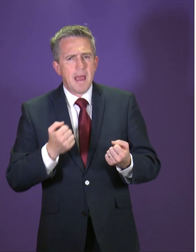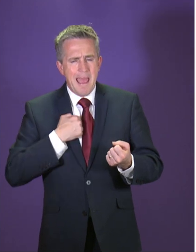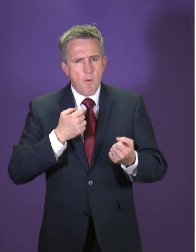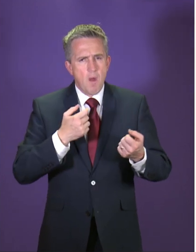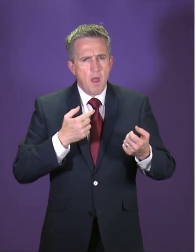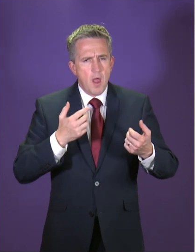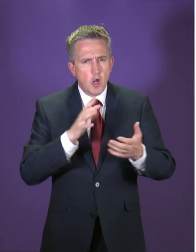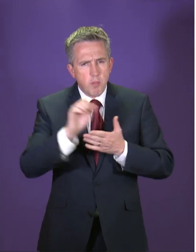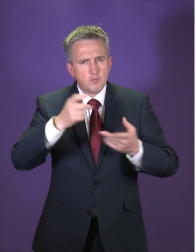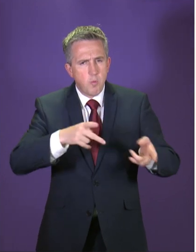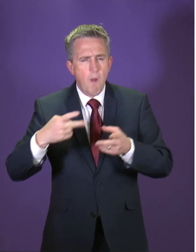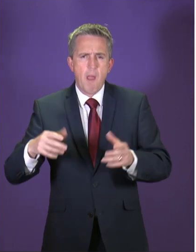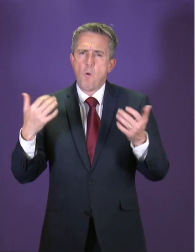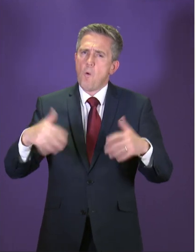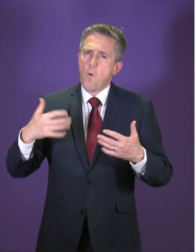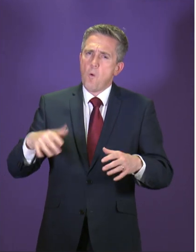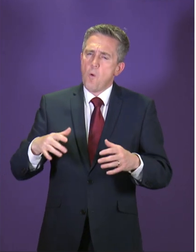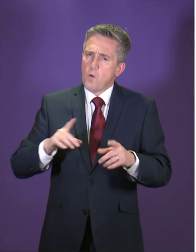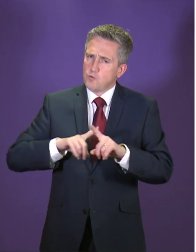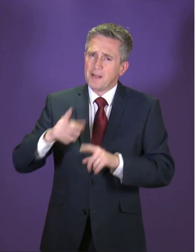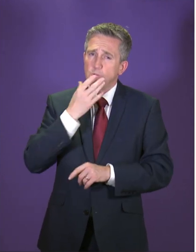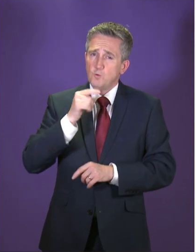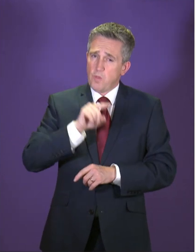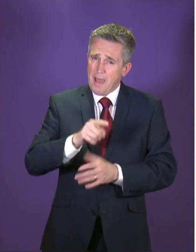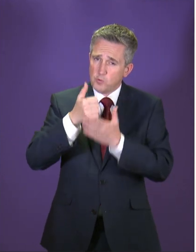expressions. So what we are trying to do right now